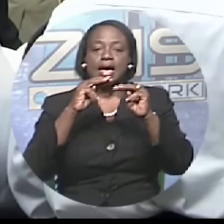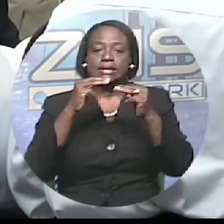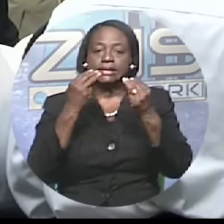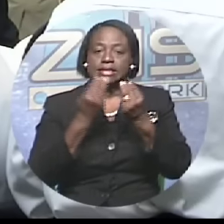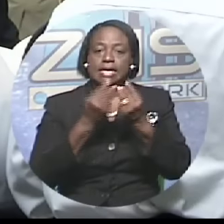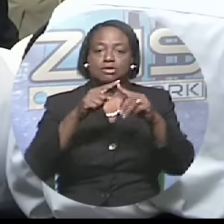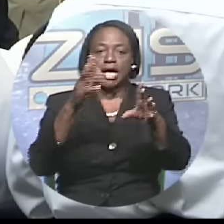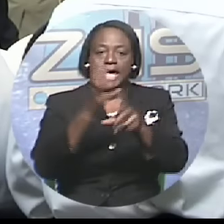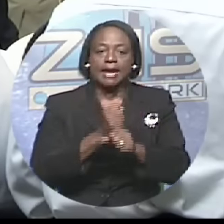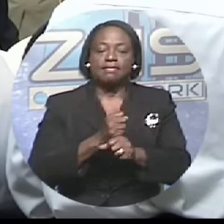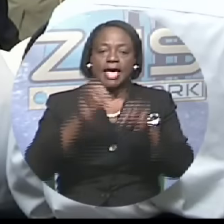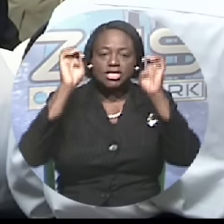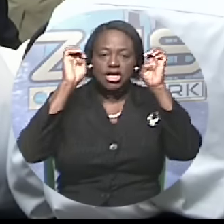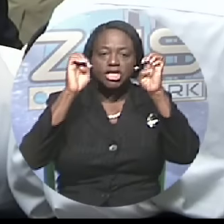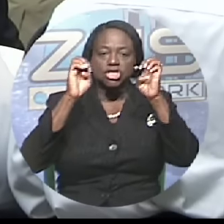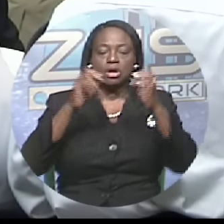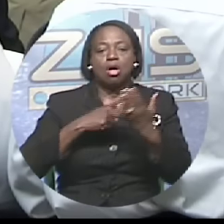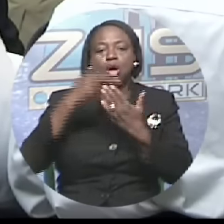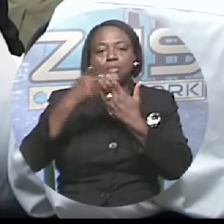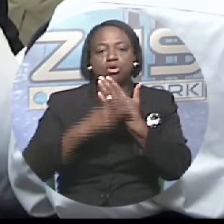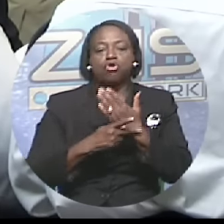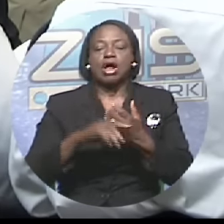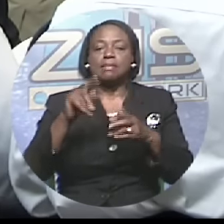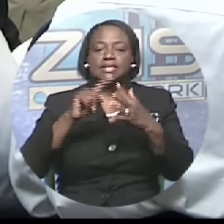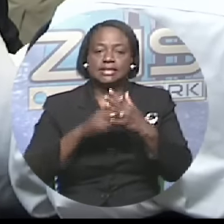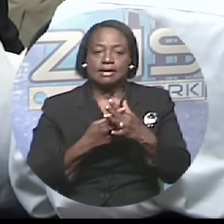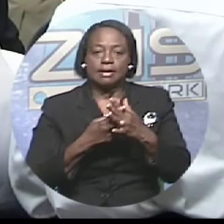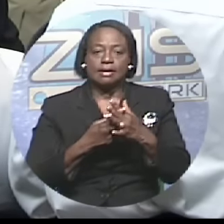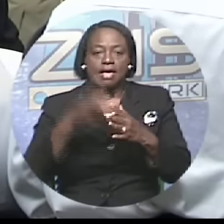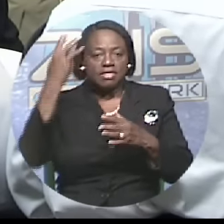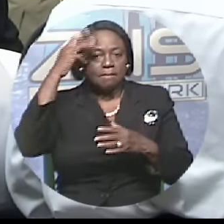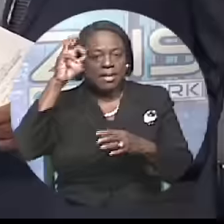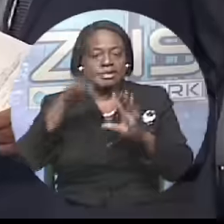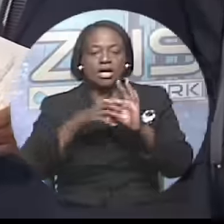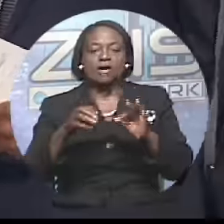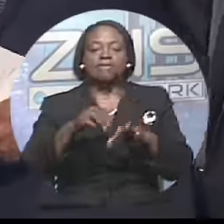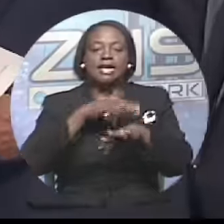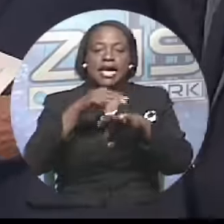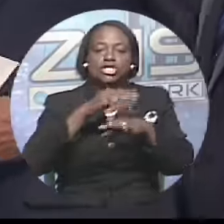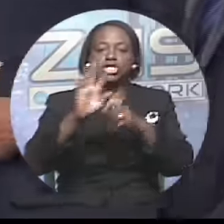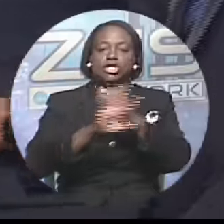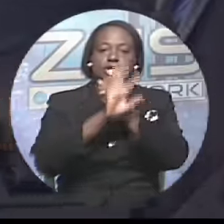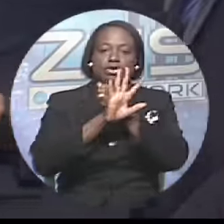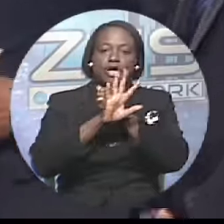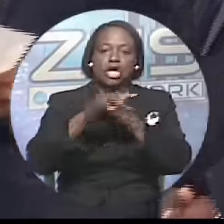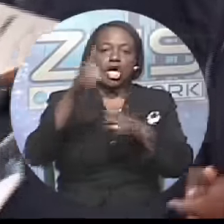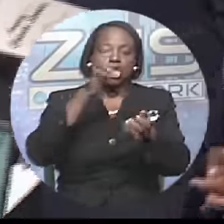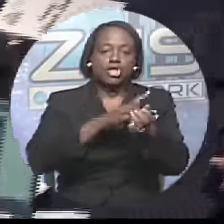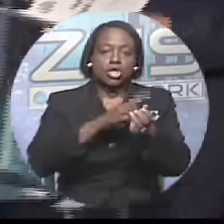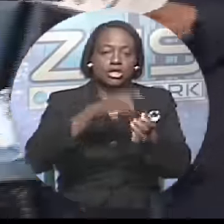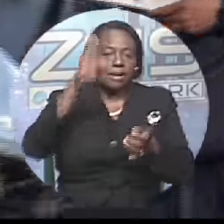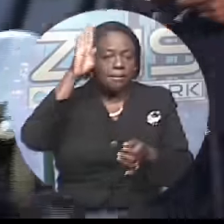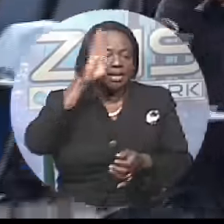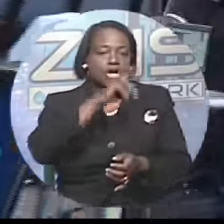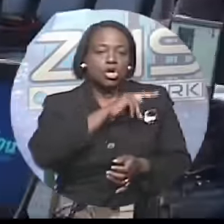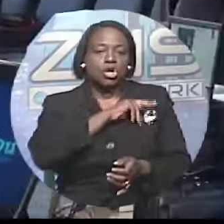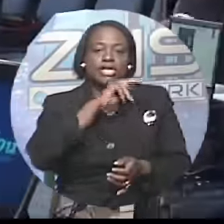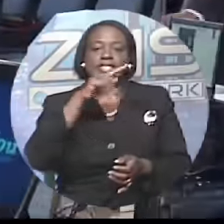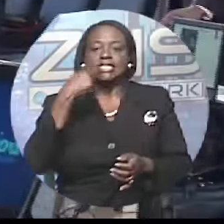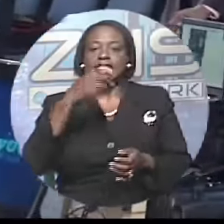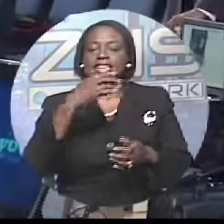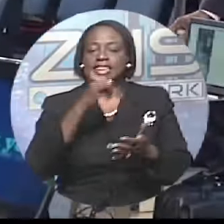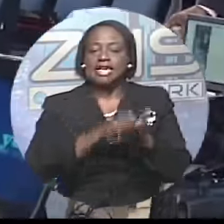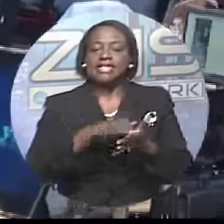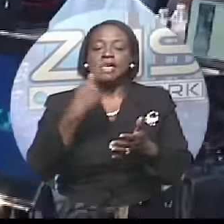the educational program started. Minister of National Security, the Honorable Dr. Bernard Nottage, told officers that they must upgrade